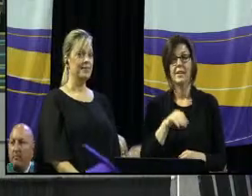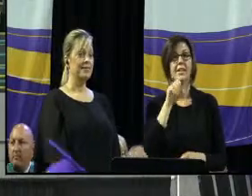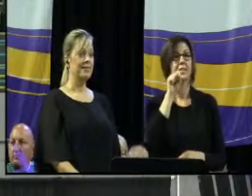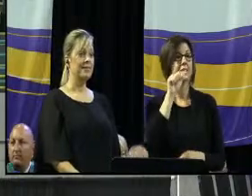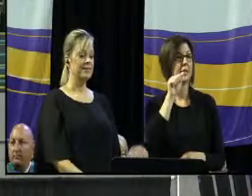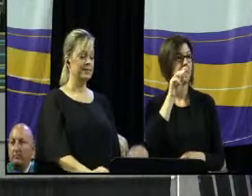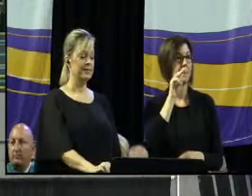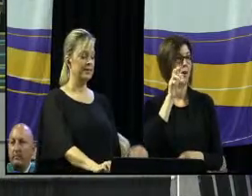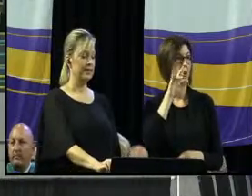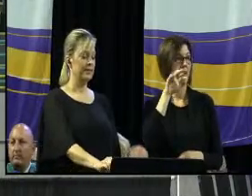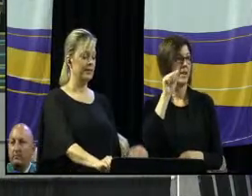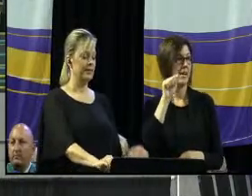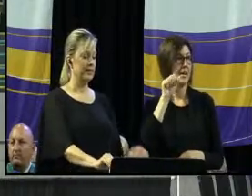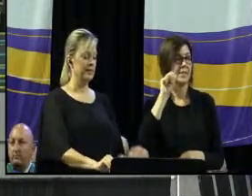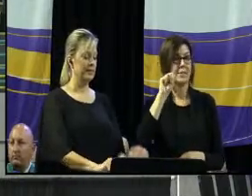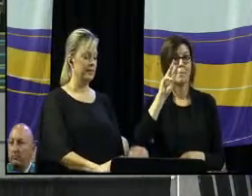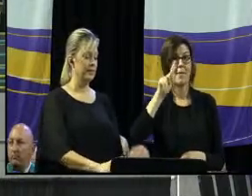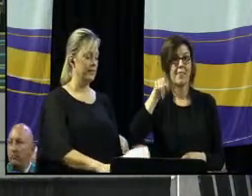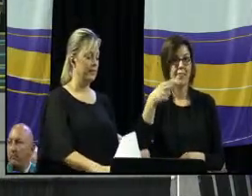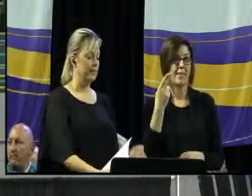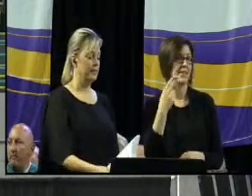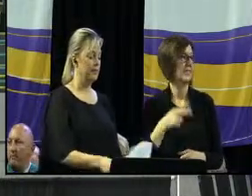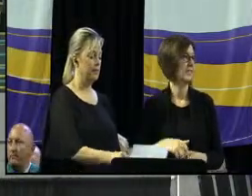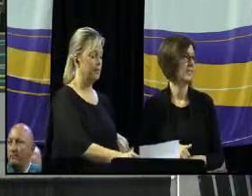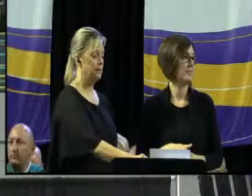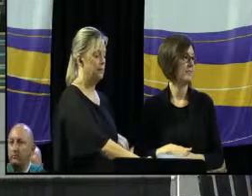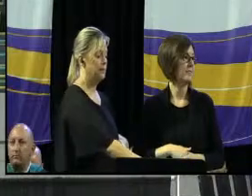Samaria Shenandoah Smith.